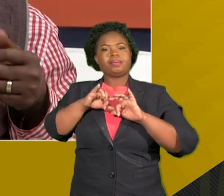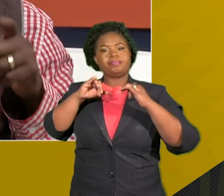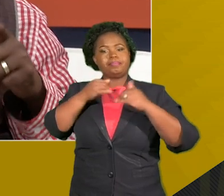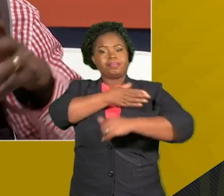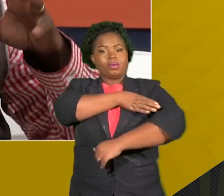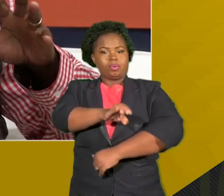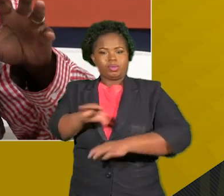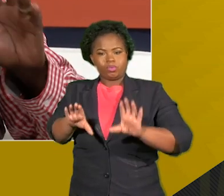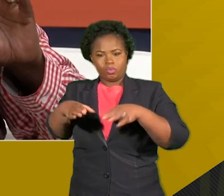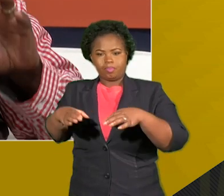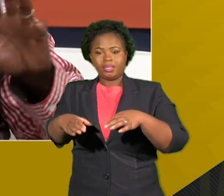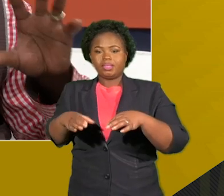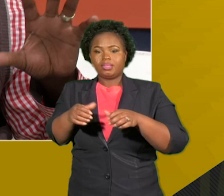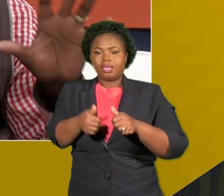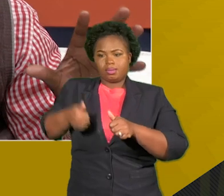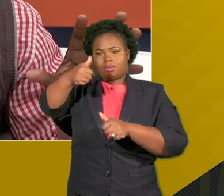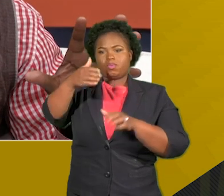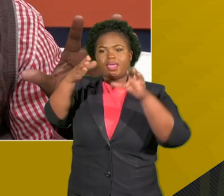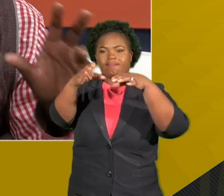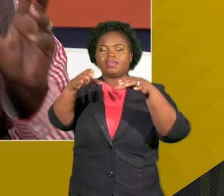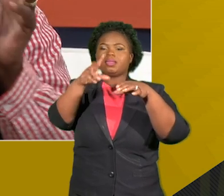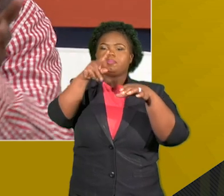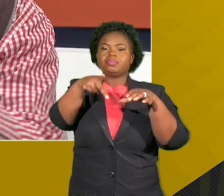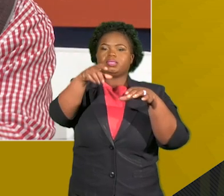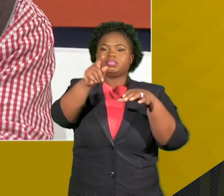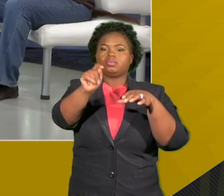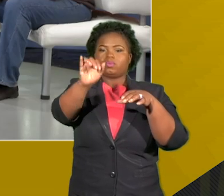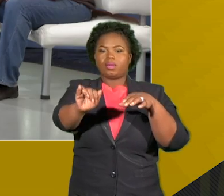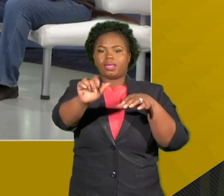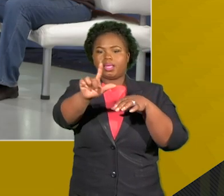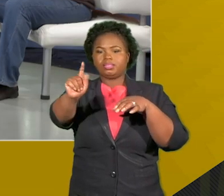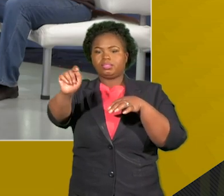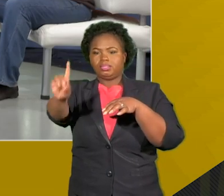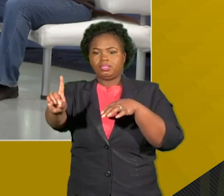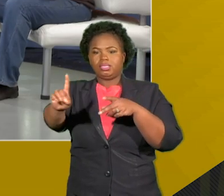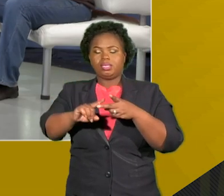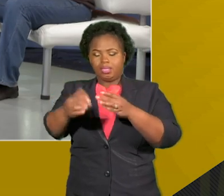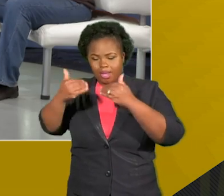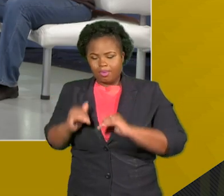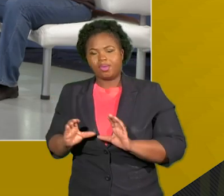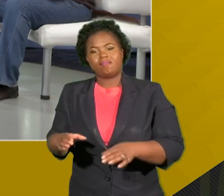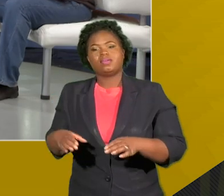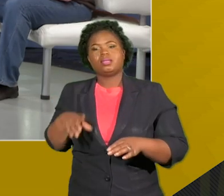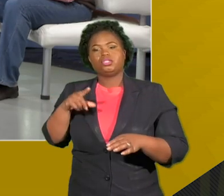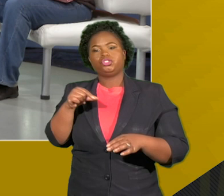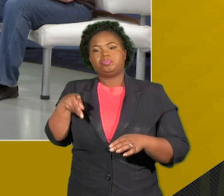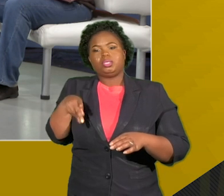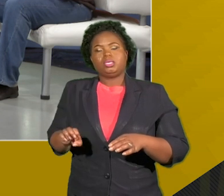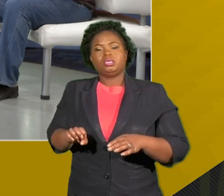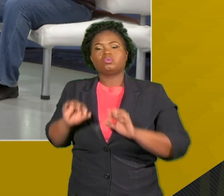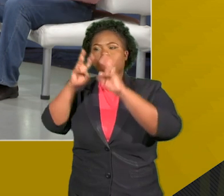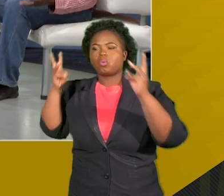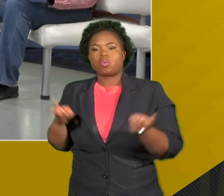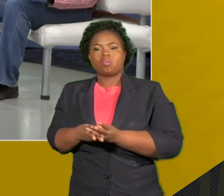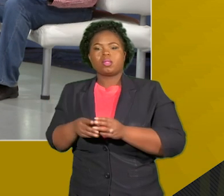LTD. However, we also have a non-profit company, GPE, Global People Empowerment. We are empowering about skills development,